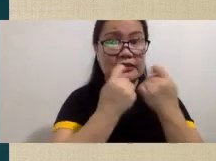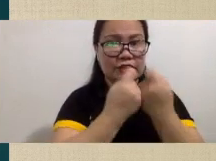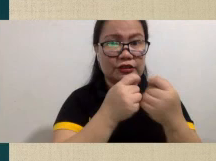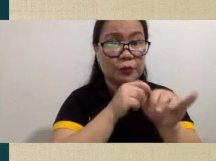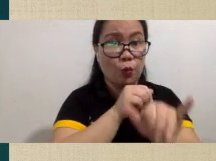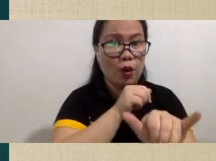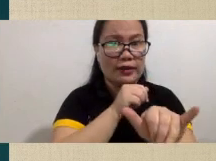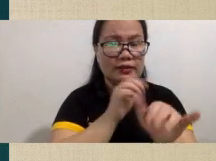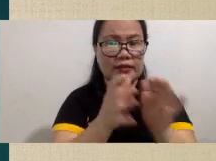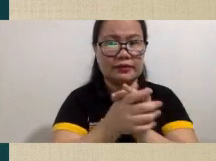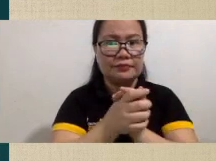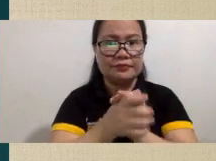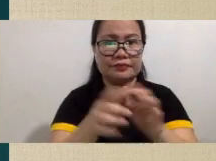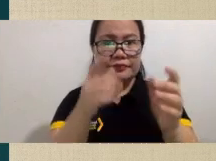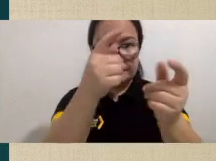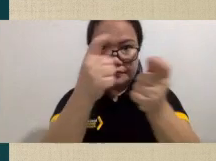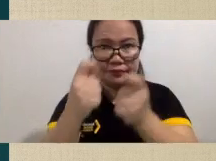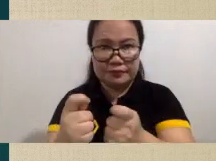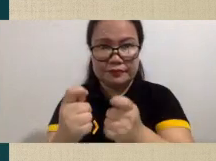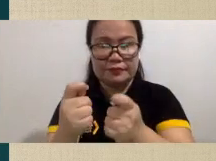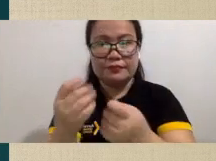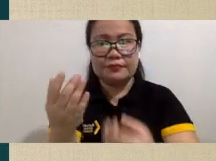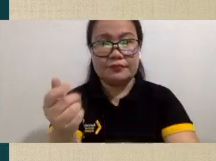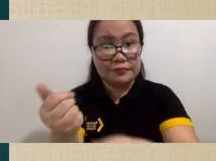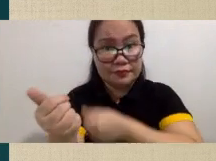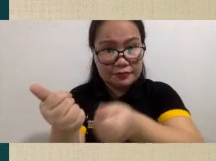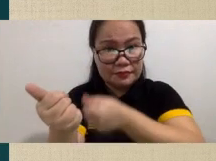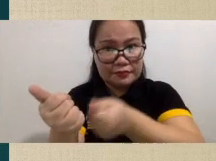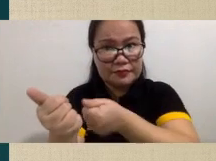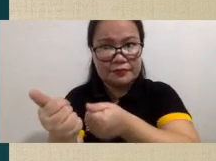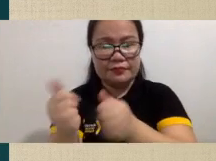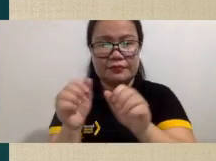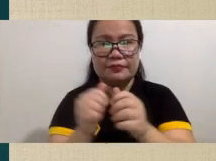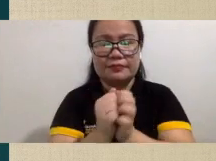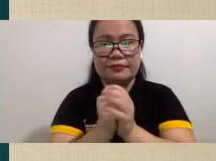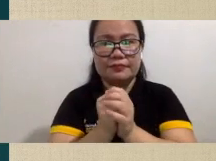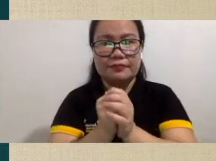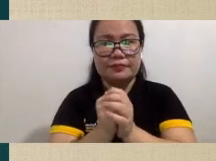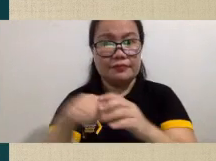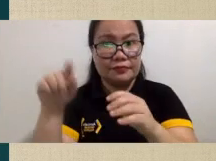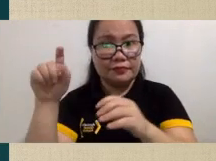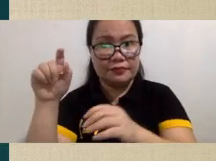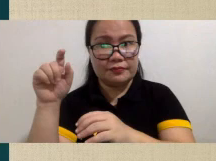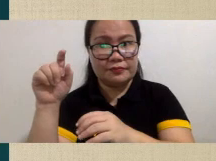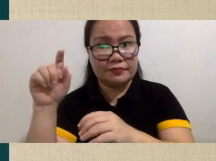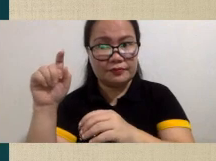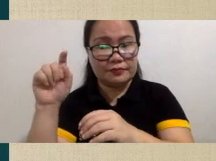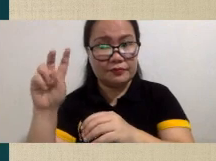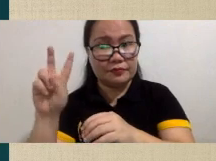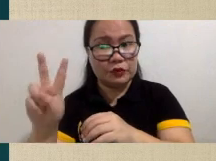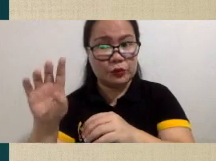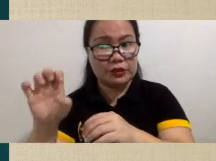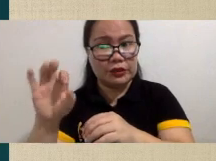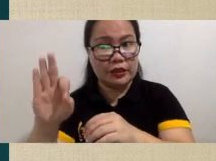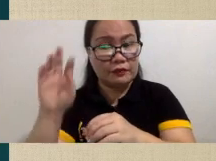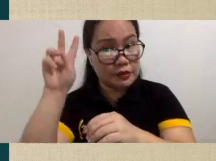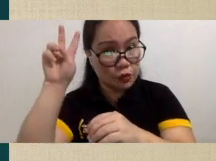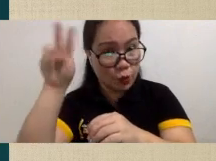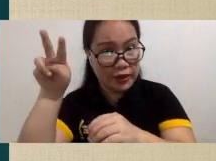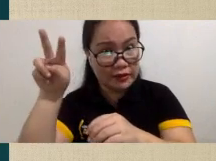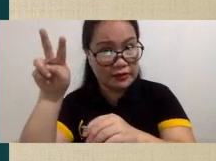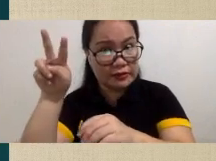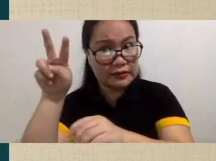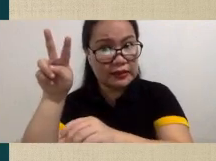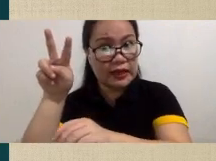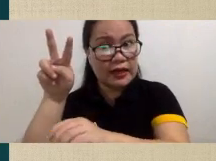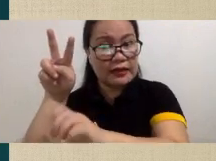supply the missing terms following this factored form. So, supply natin, our x is